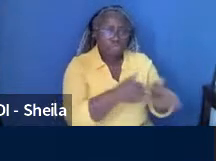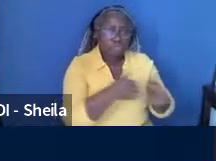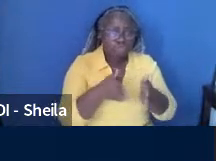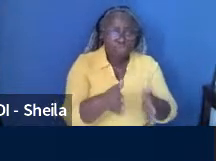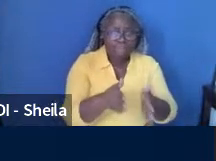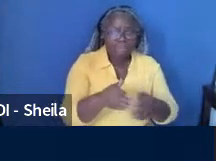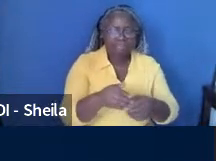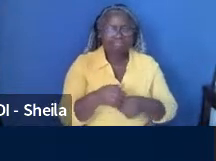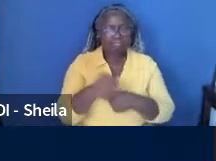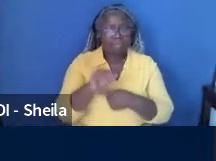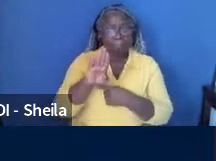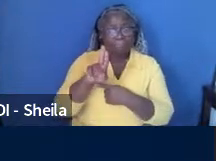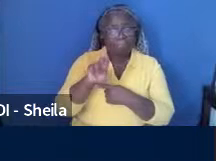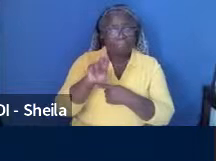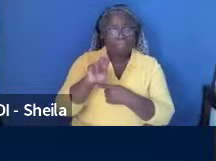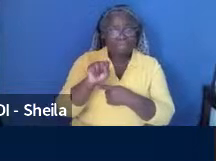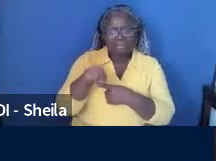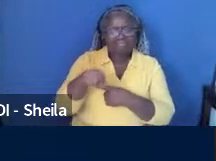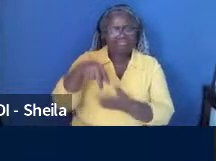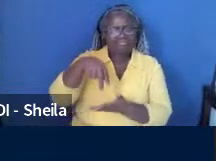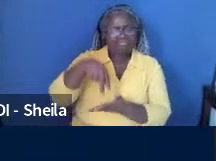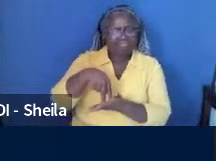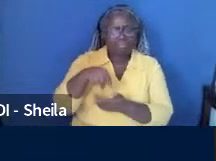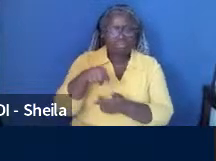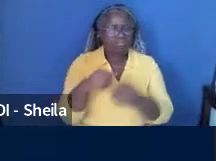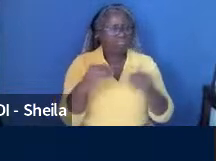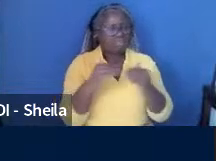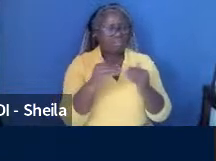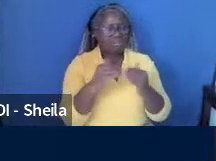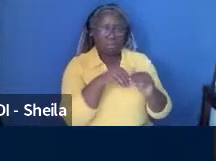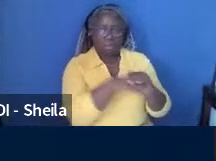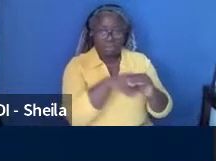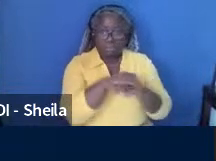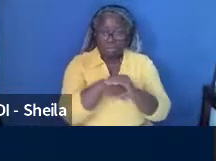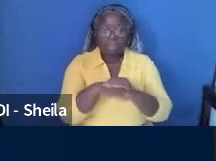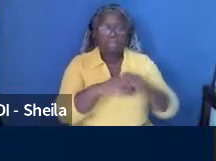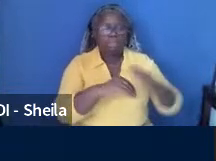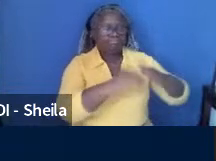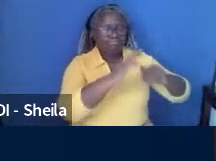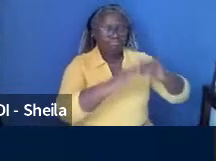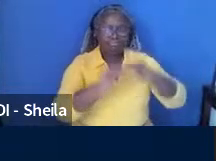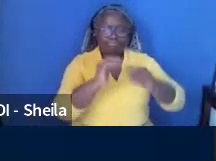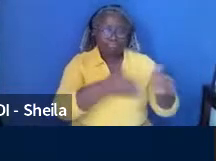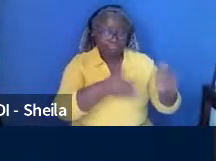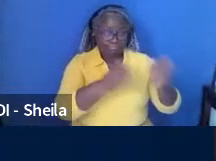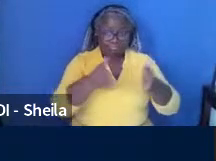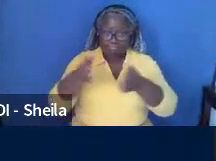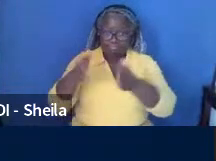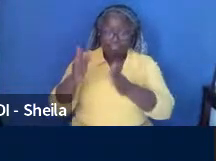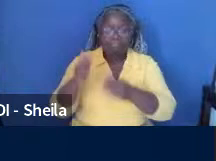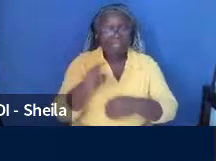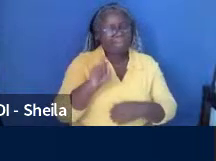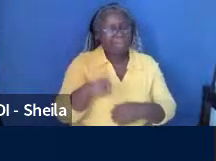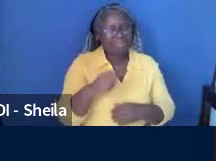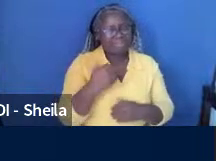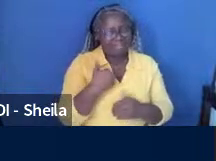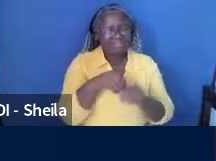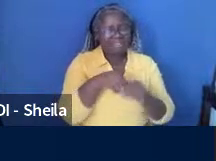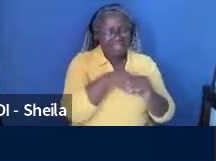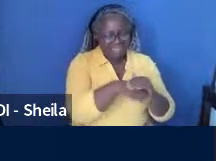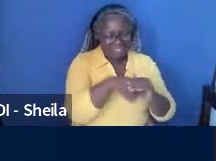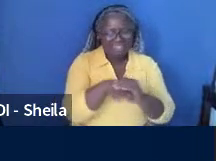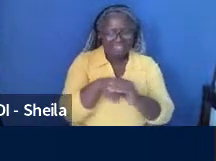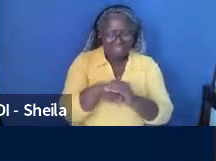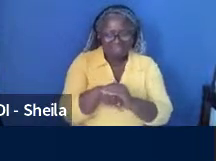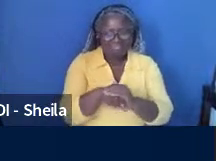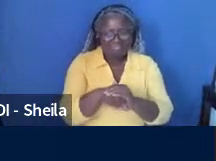facility entrances they serve must be on an accessible route. It also addresses the entrance requirements that at least 60% of all